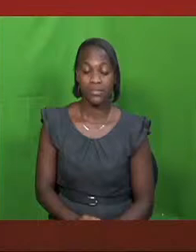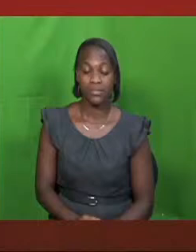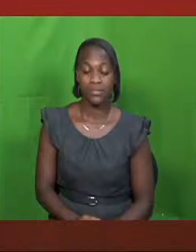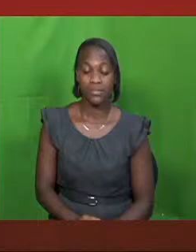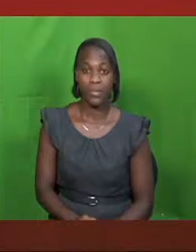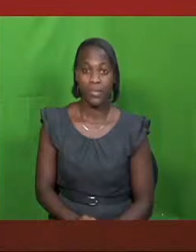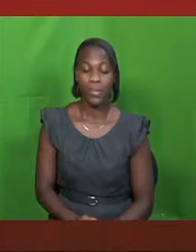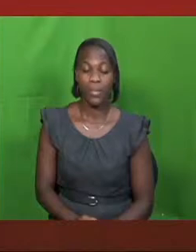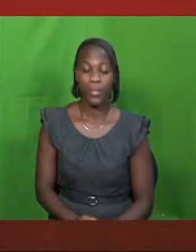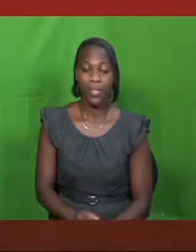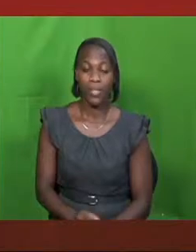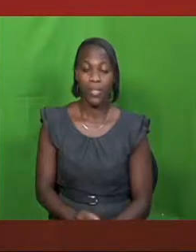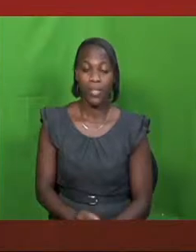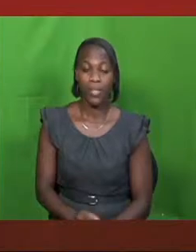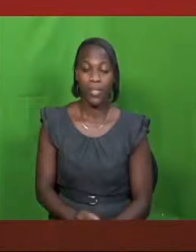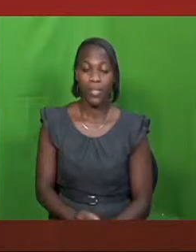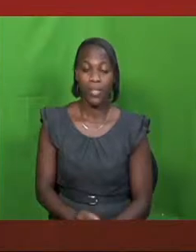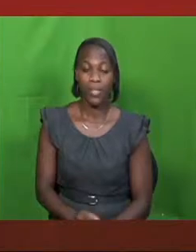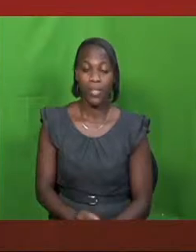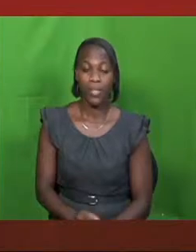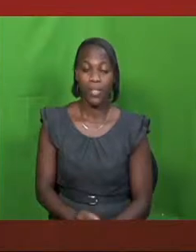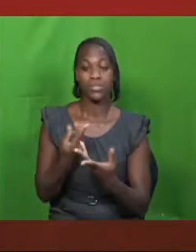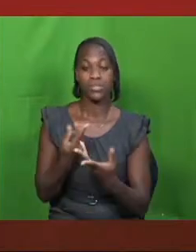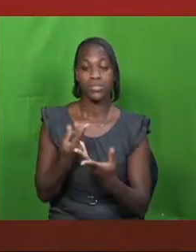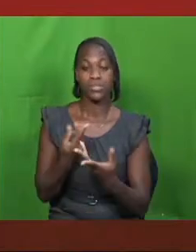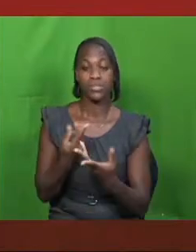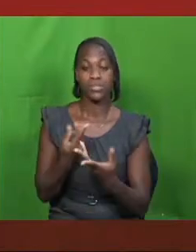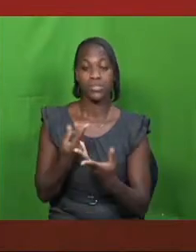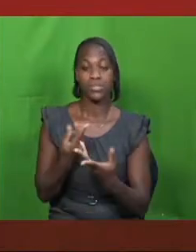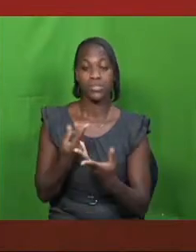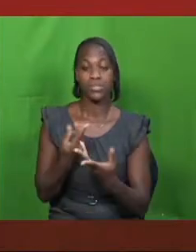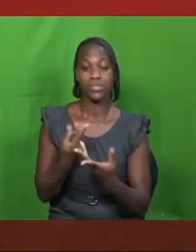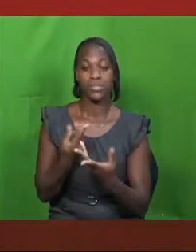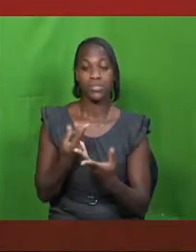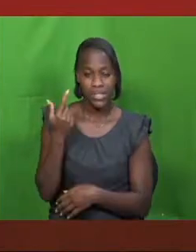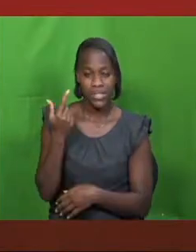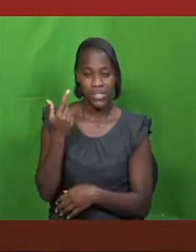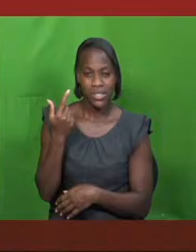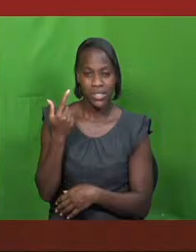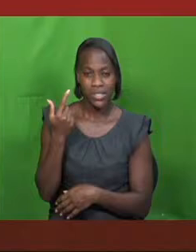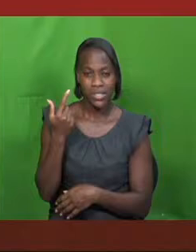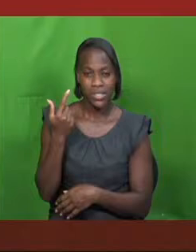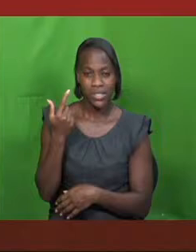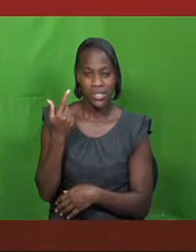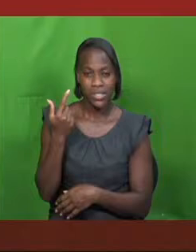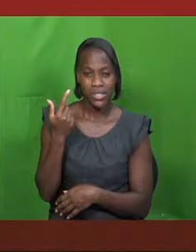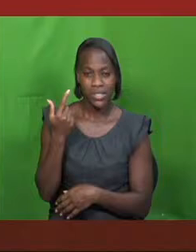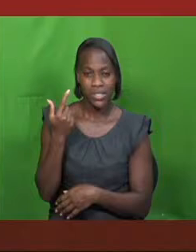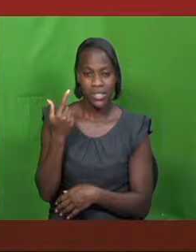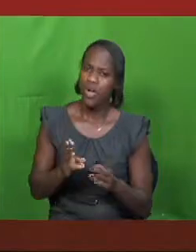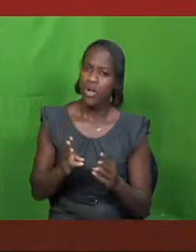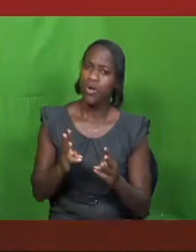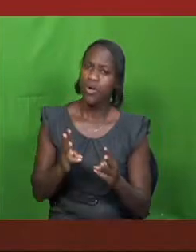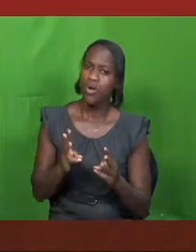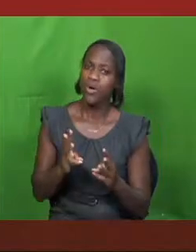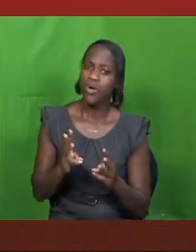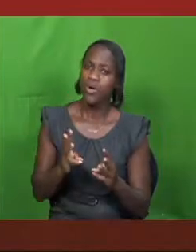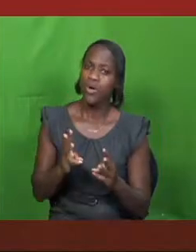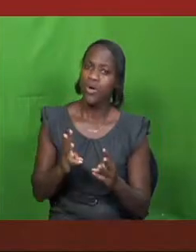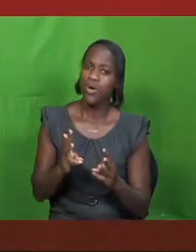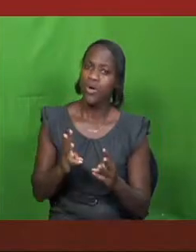I think we have to go through a pipeline to see where the clock is.